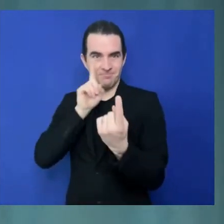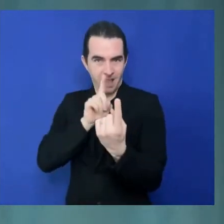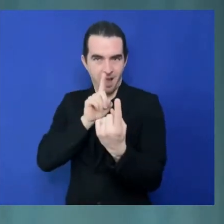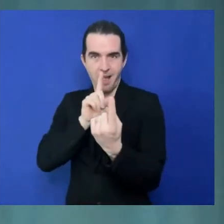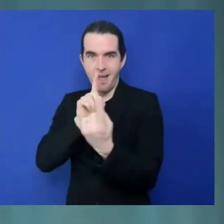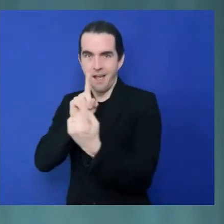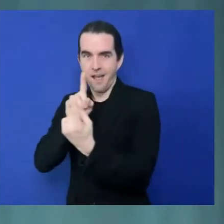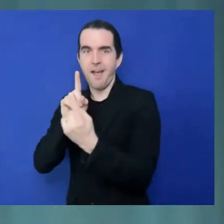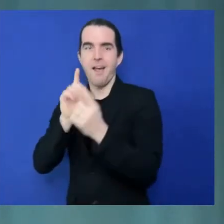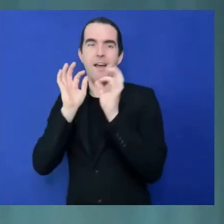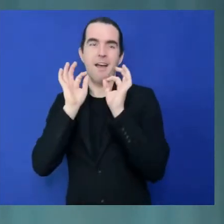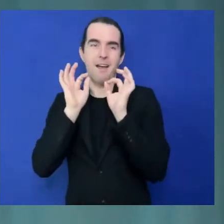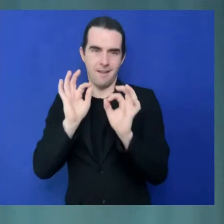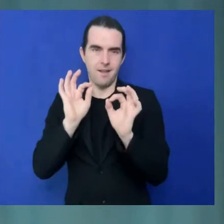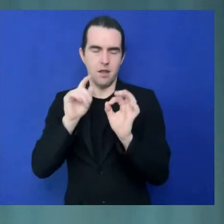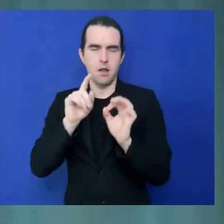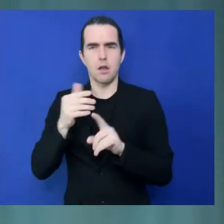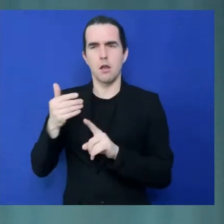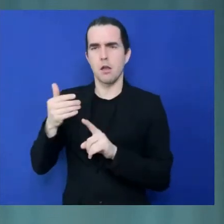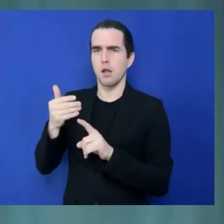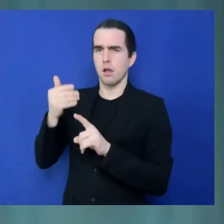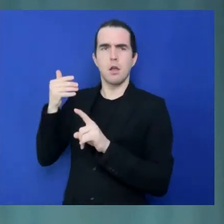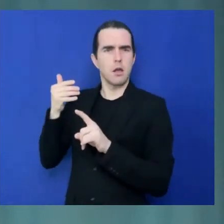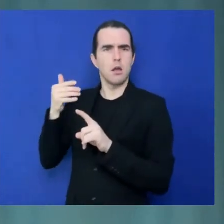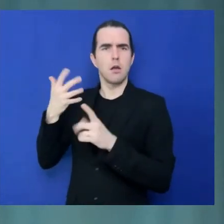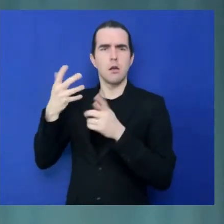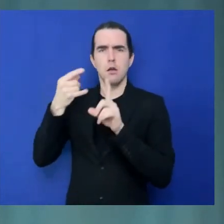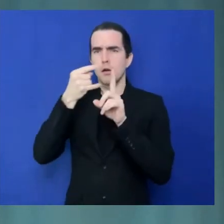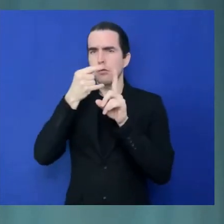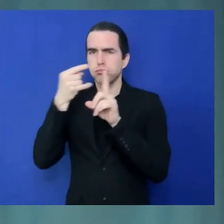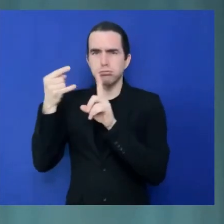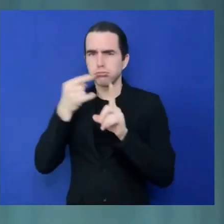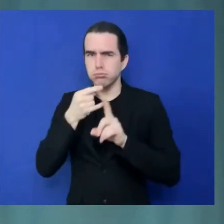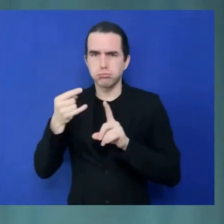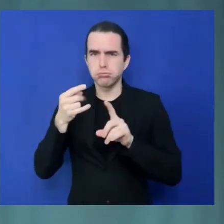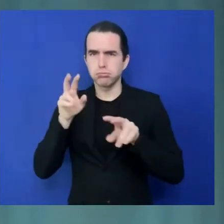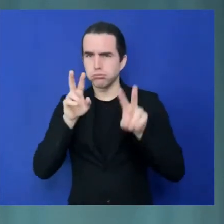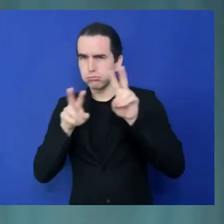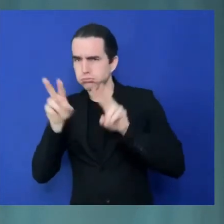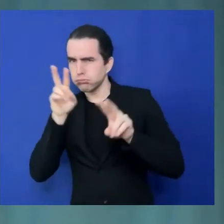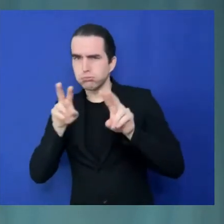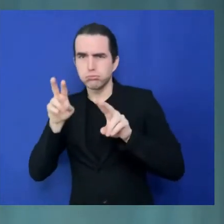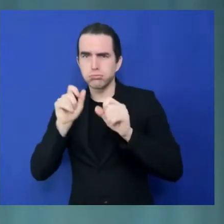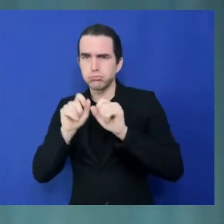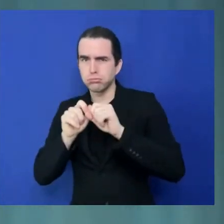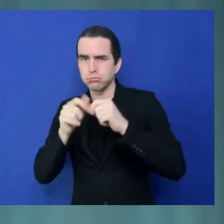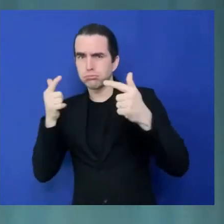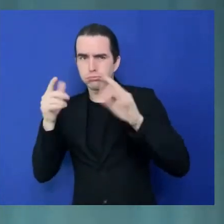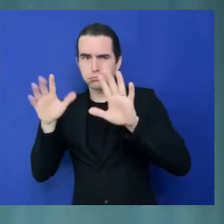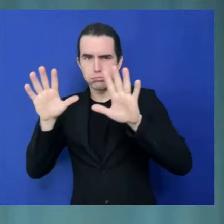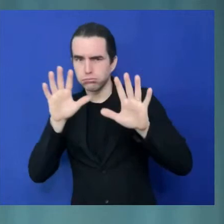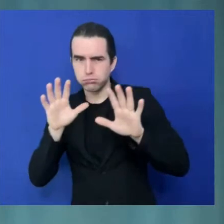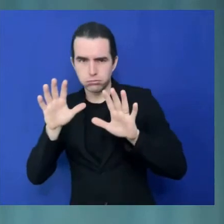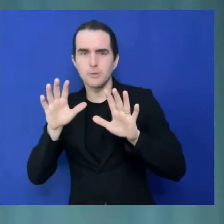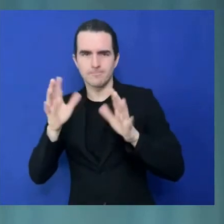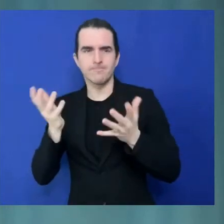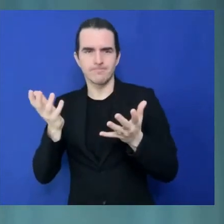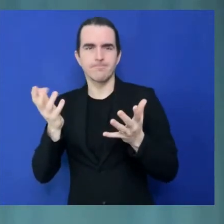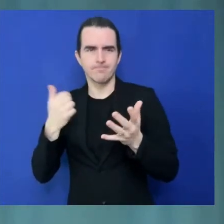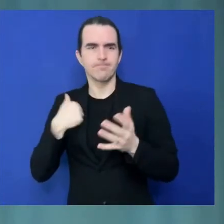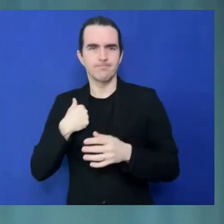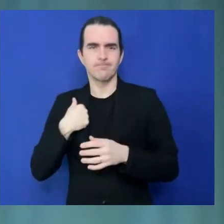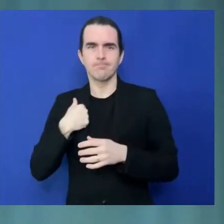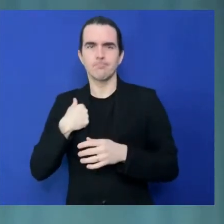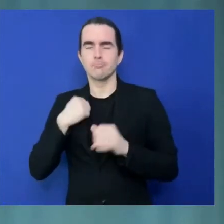you are in the world. And thank you so much for joining us for this